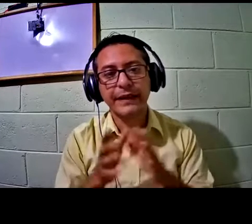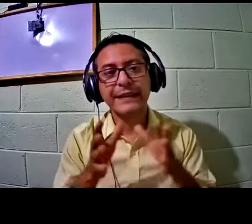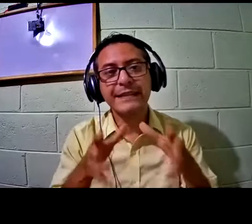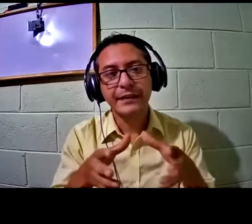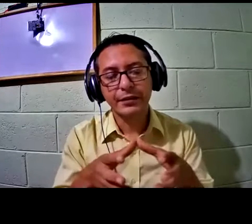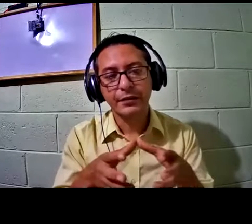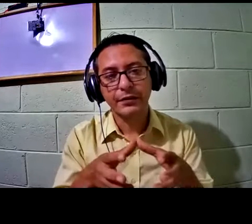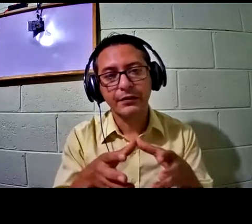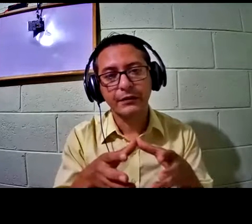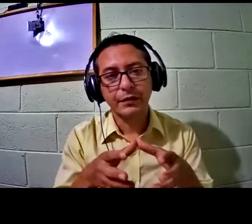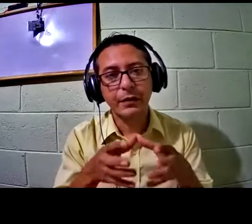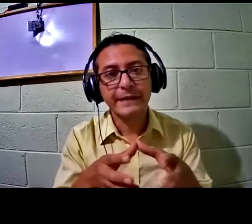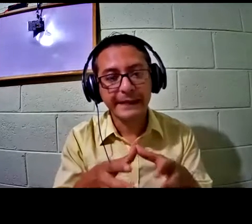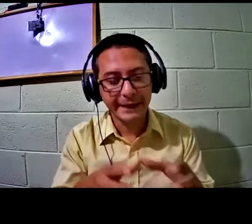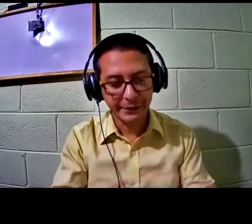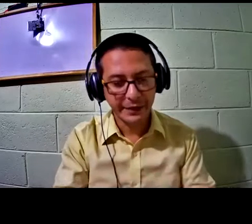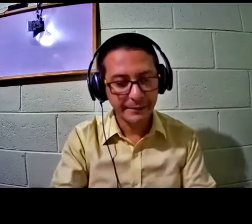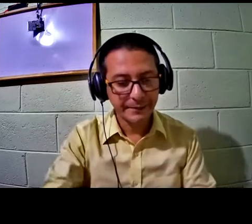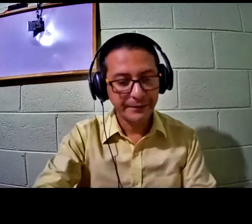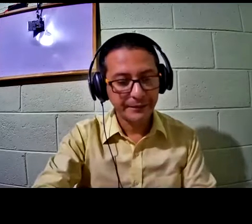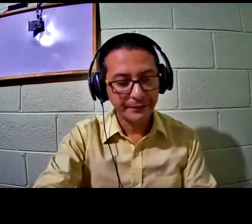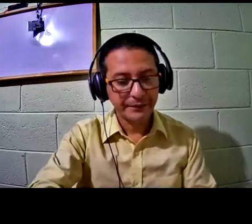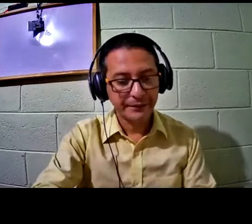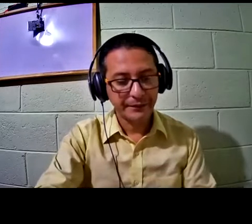about el centro of a city, okay?